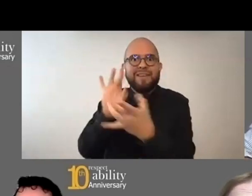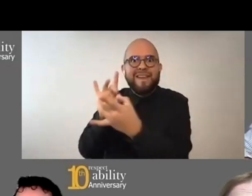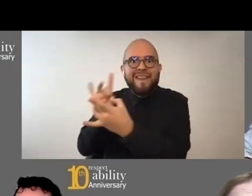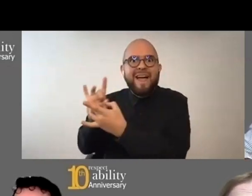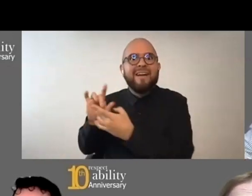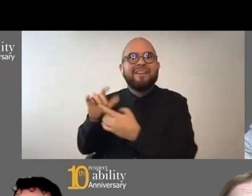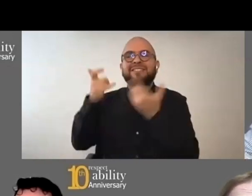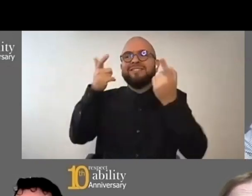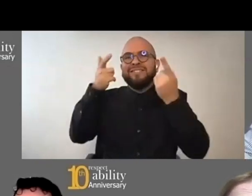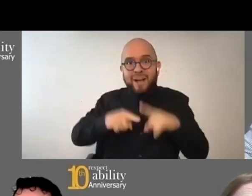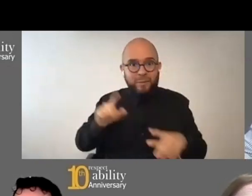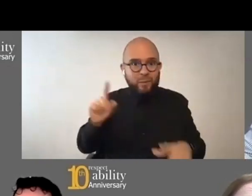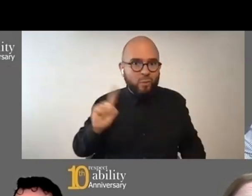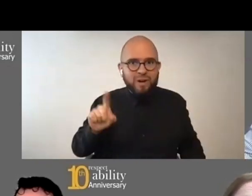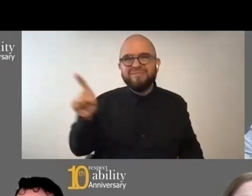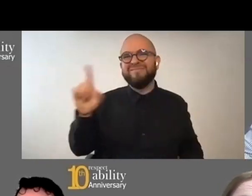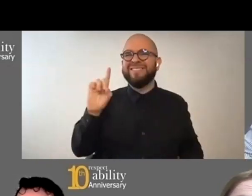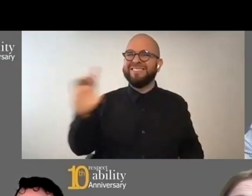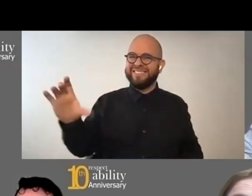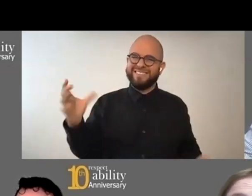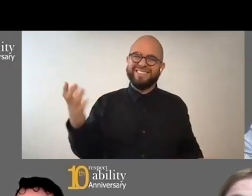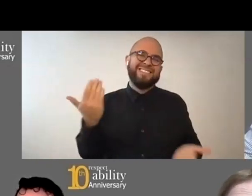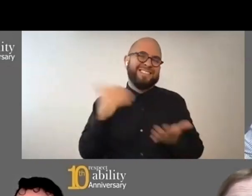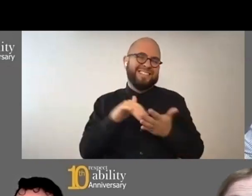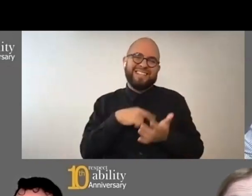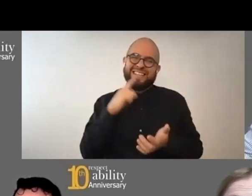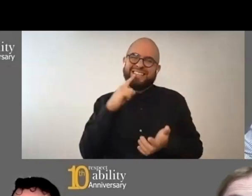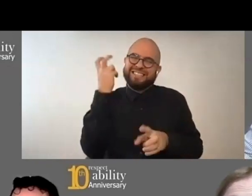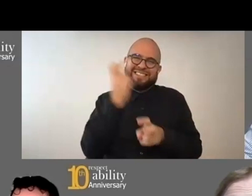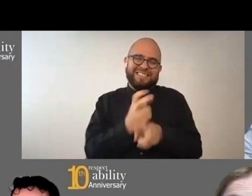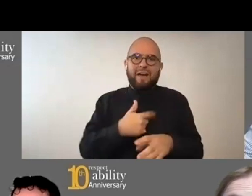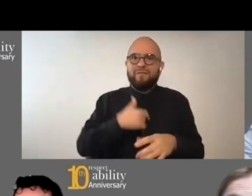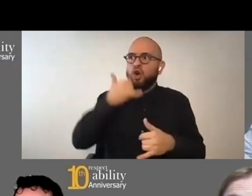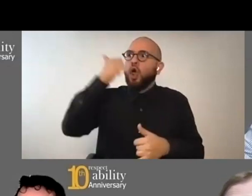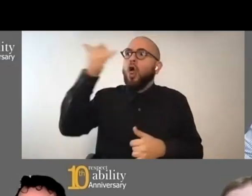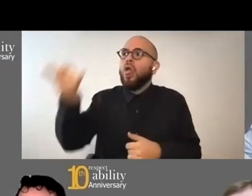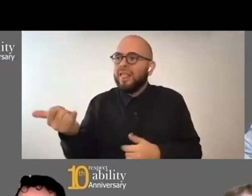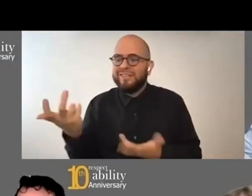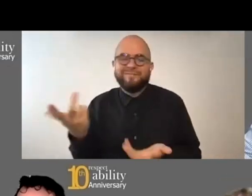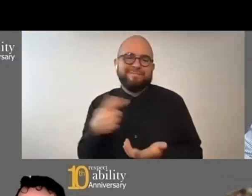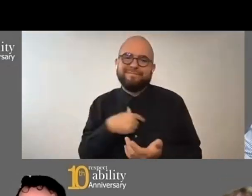that from calling in. So I would say early in your career, absolutely.